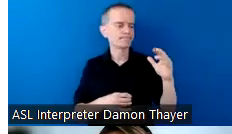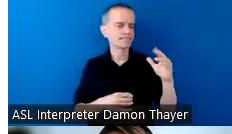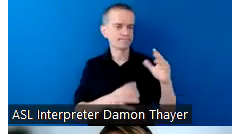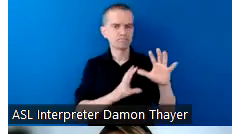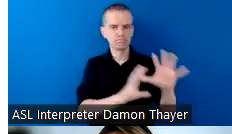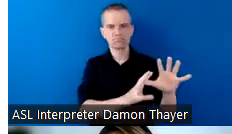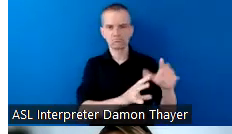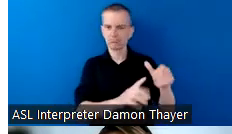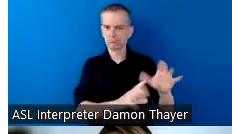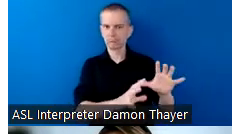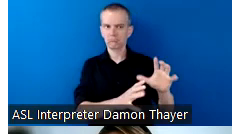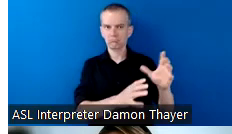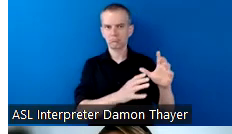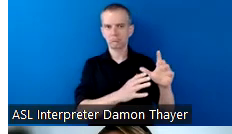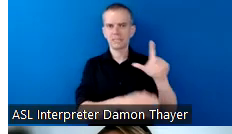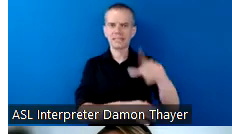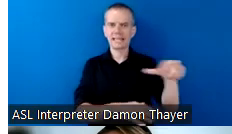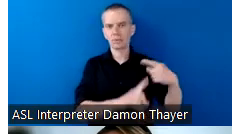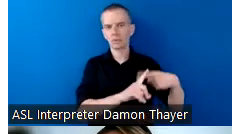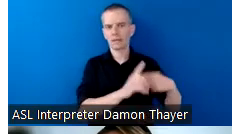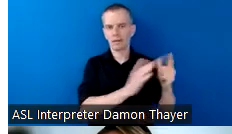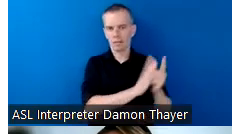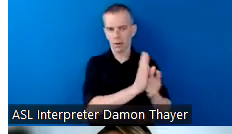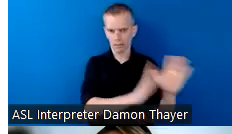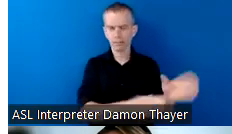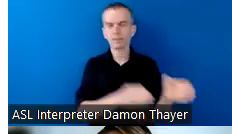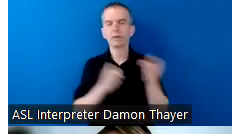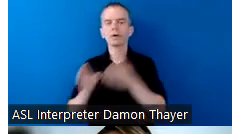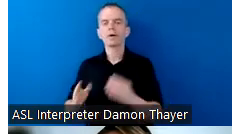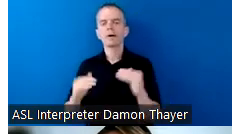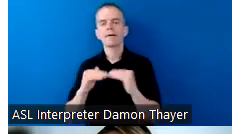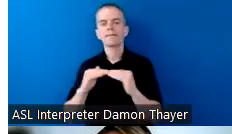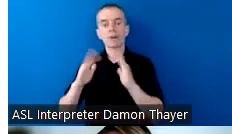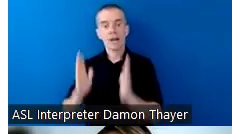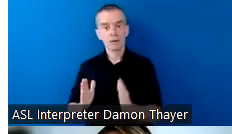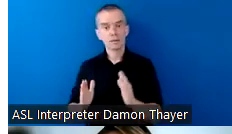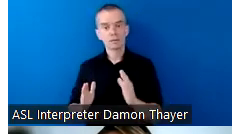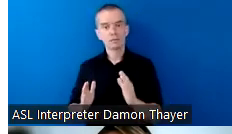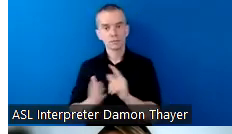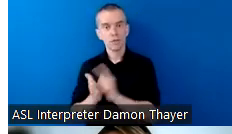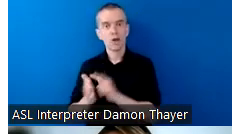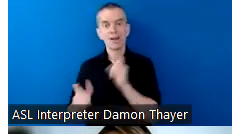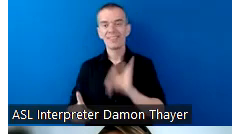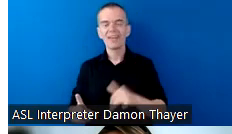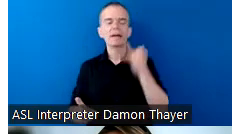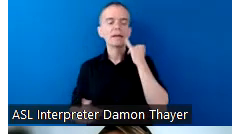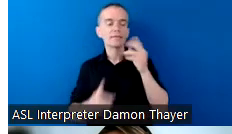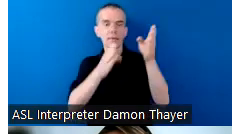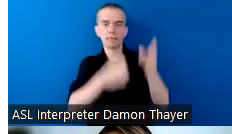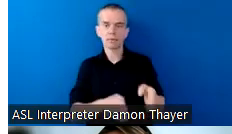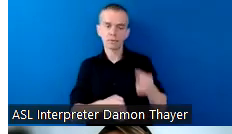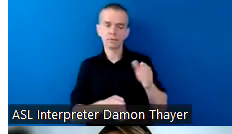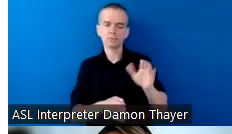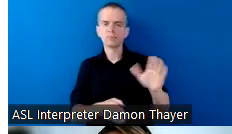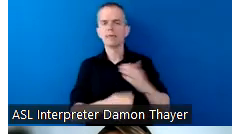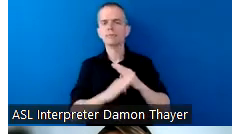for that? Fair housing law comes into play when somebody's being treated differently because of their protected class identity in